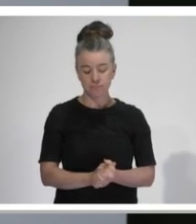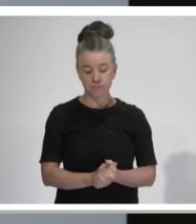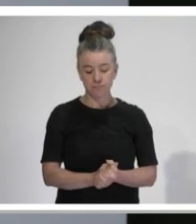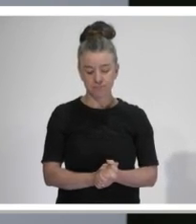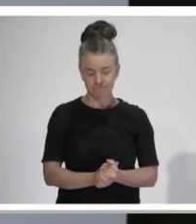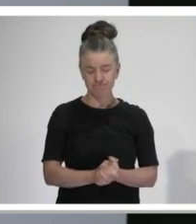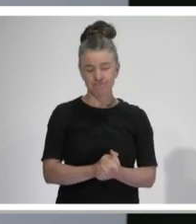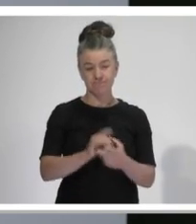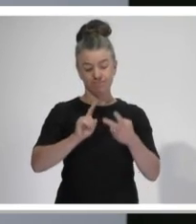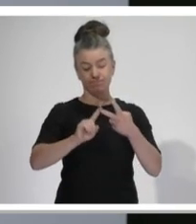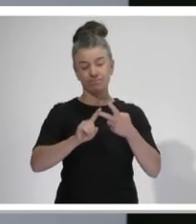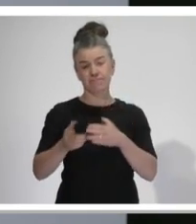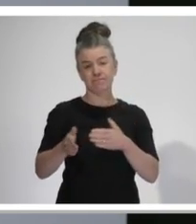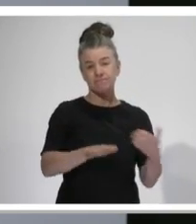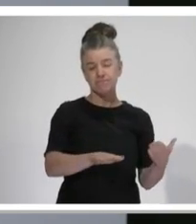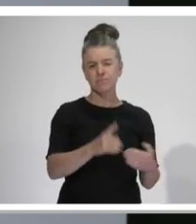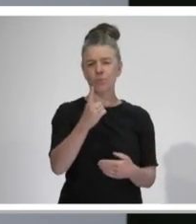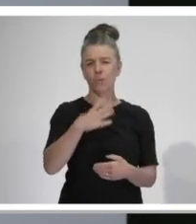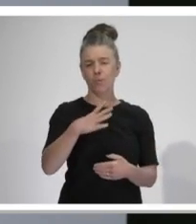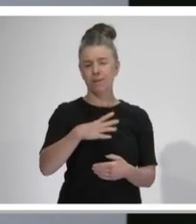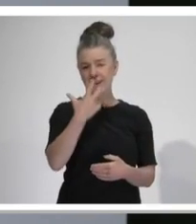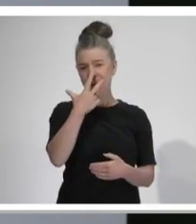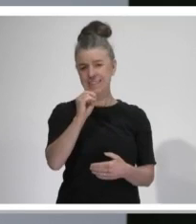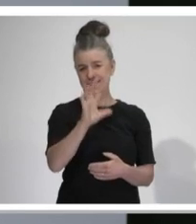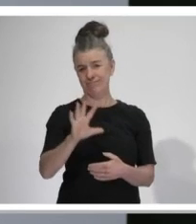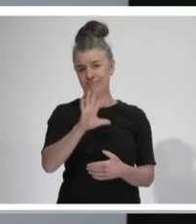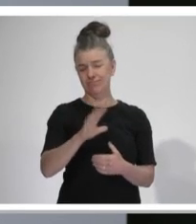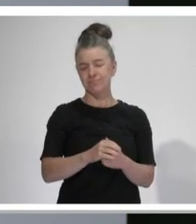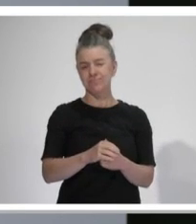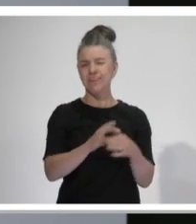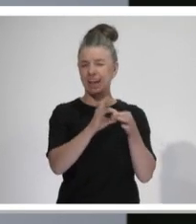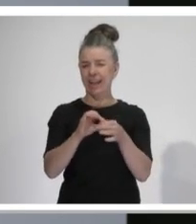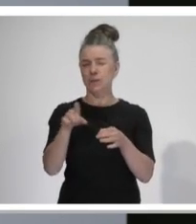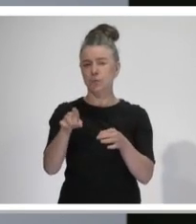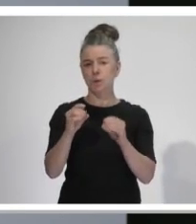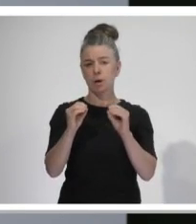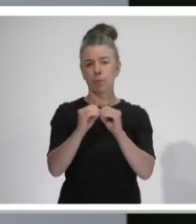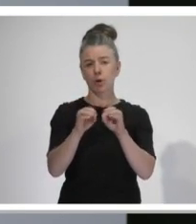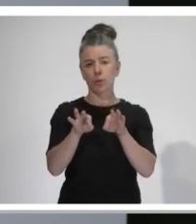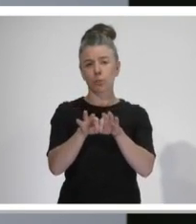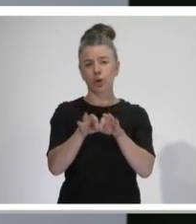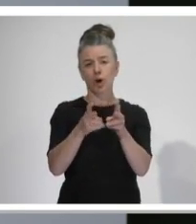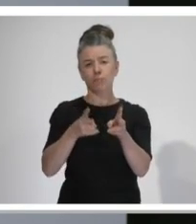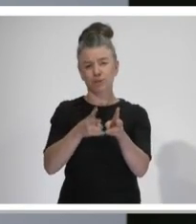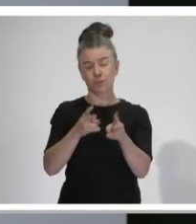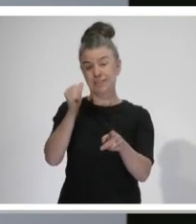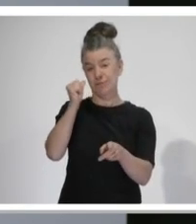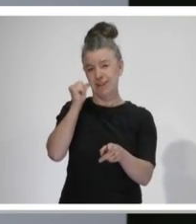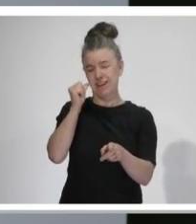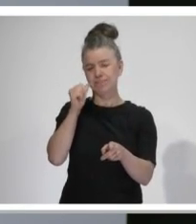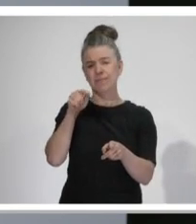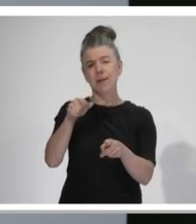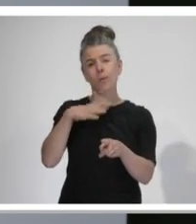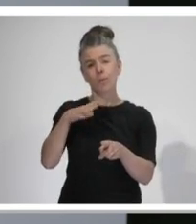And sadly, the second death is in a woman in her 80s who died at Burwood Hospital yesterday. She was part of the group